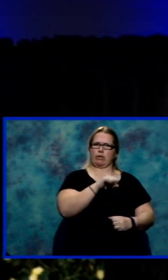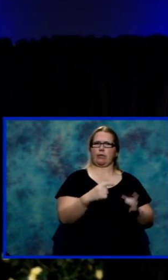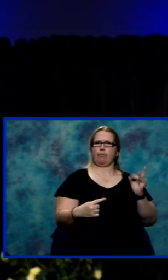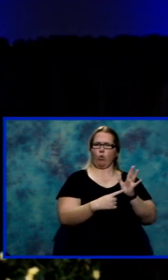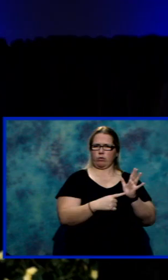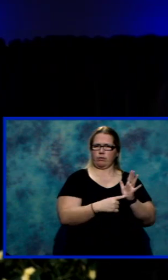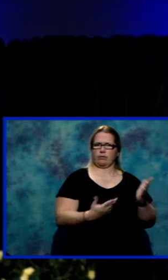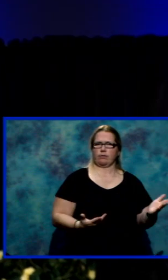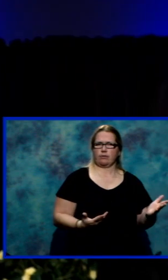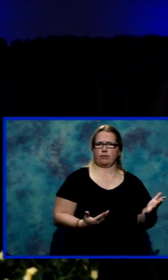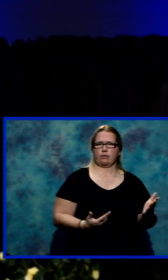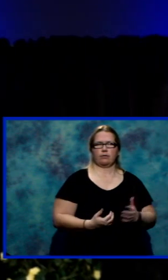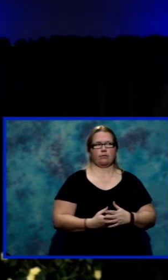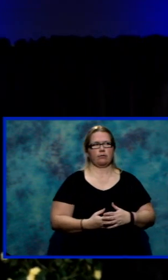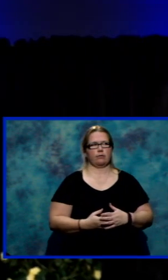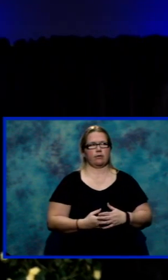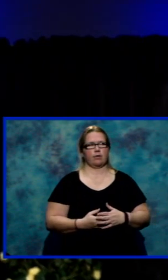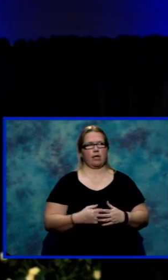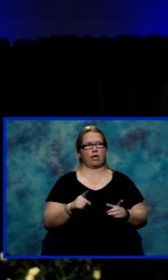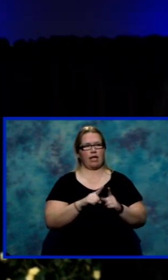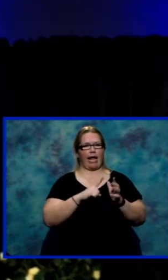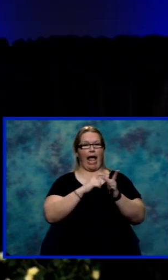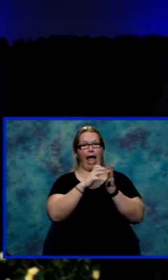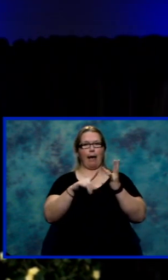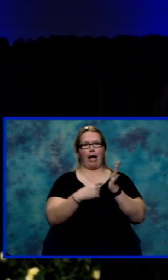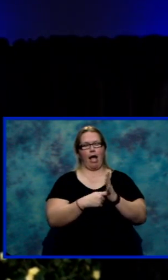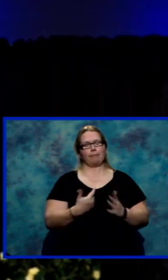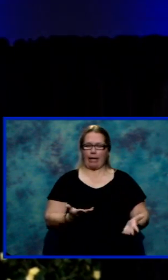armor. Come in. I'm going to fire you.